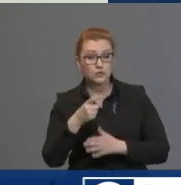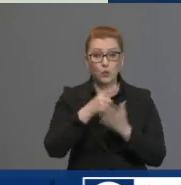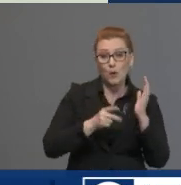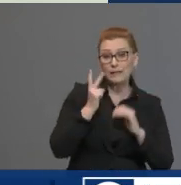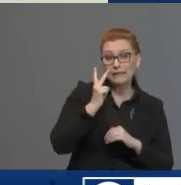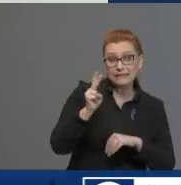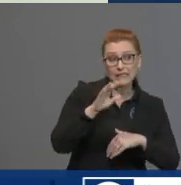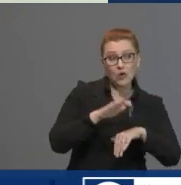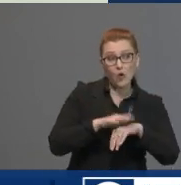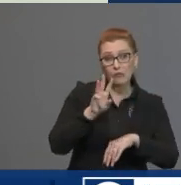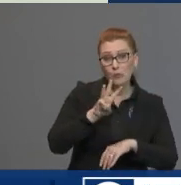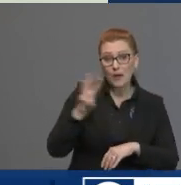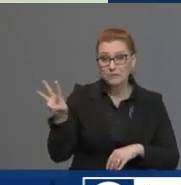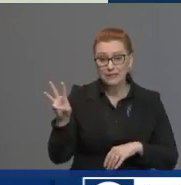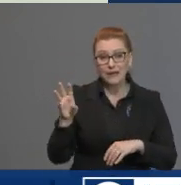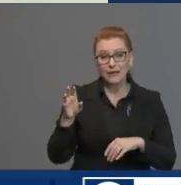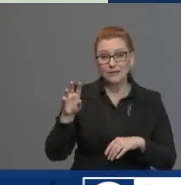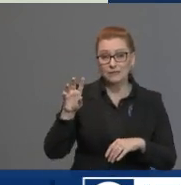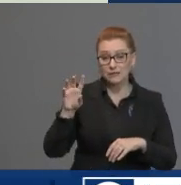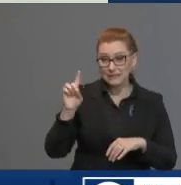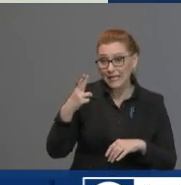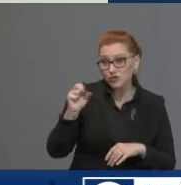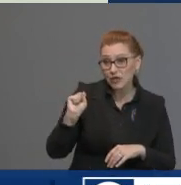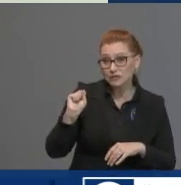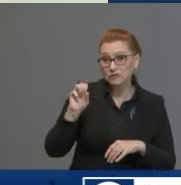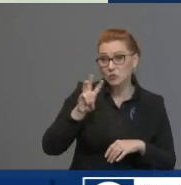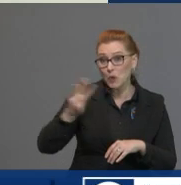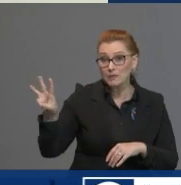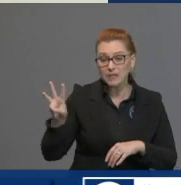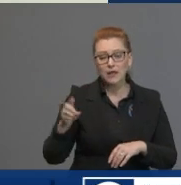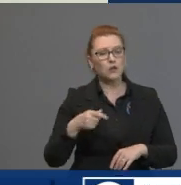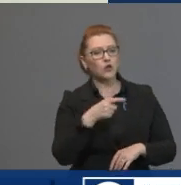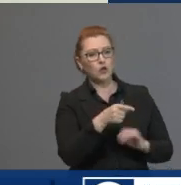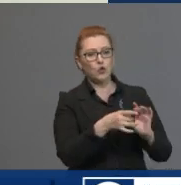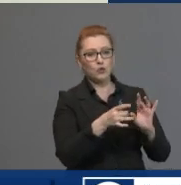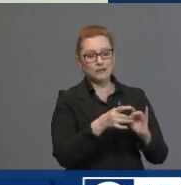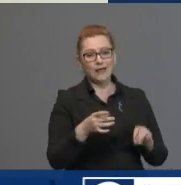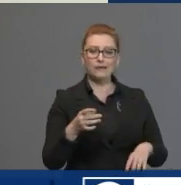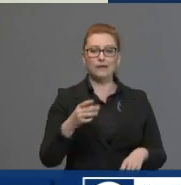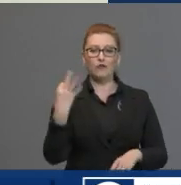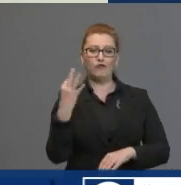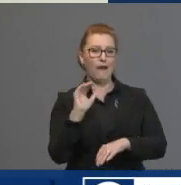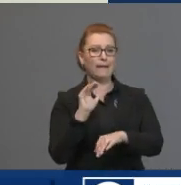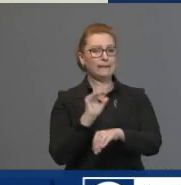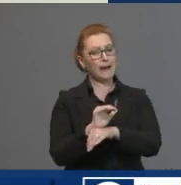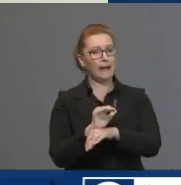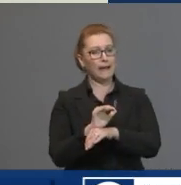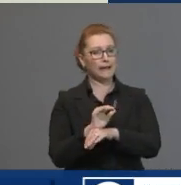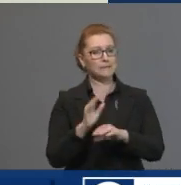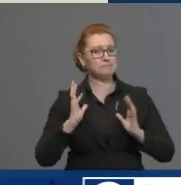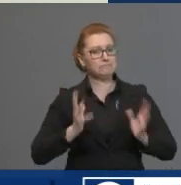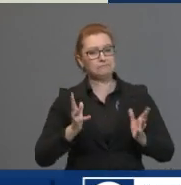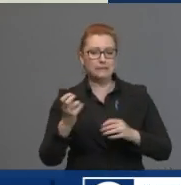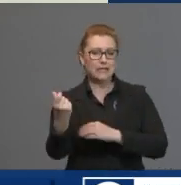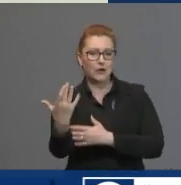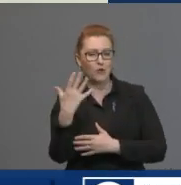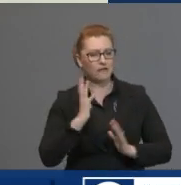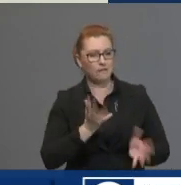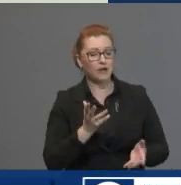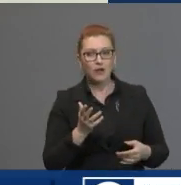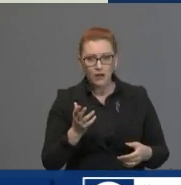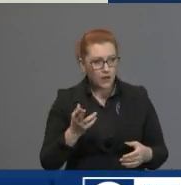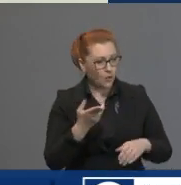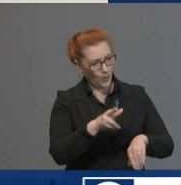the dashboard that Dr. Chris has, that even if you say 11:59 p.m. Friday night, they're going to say Saturday,